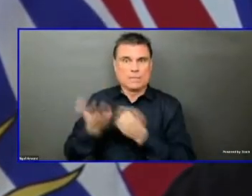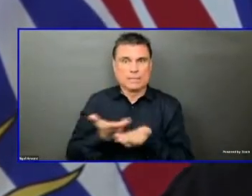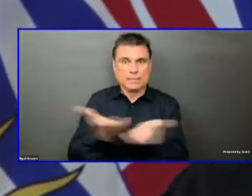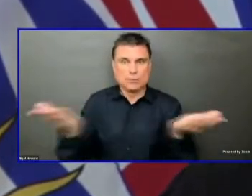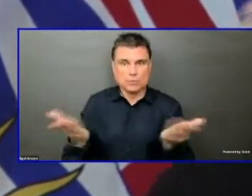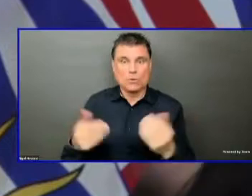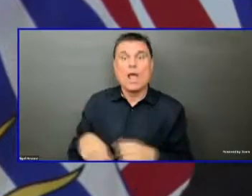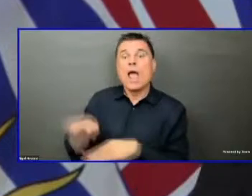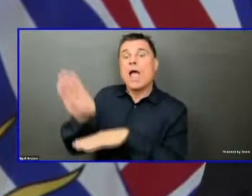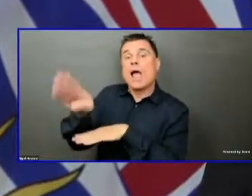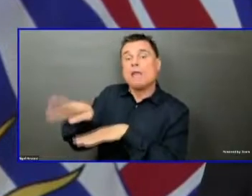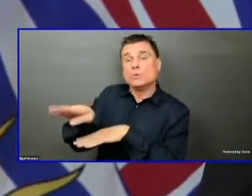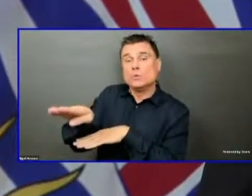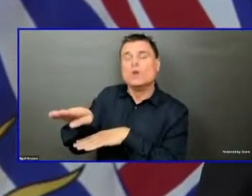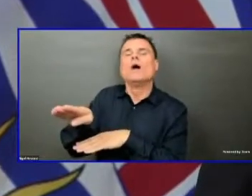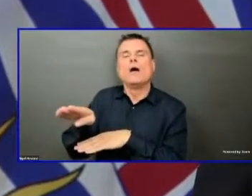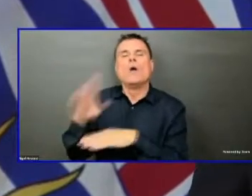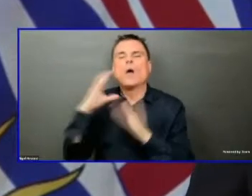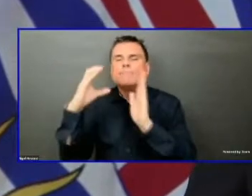numbers.